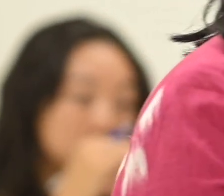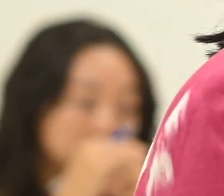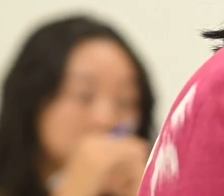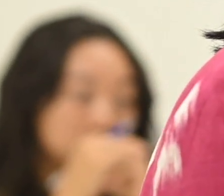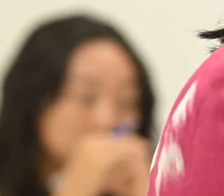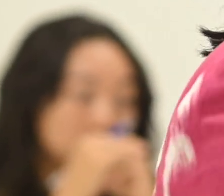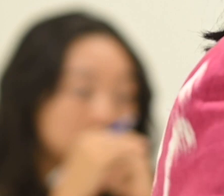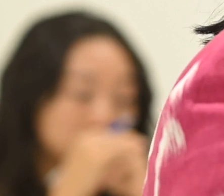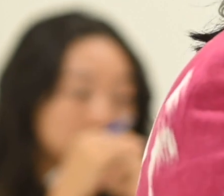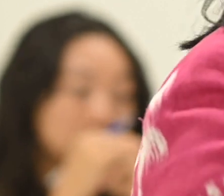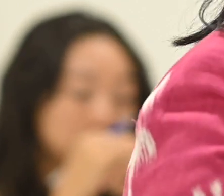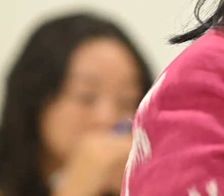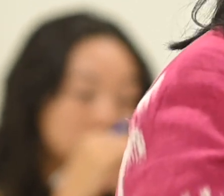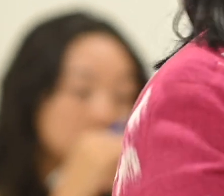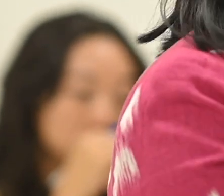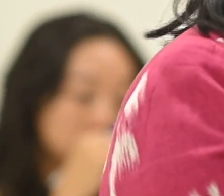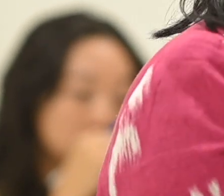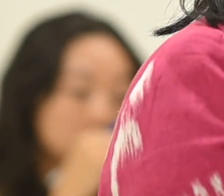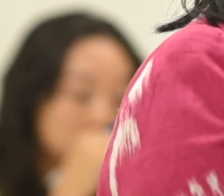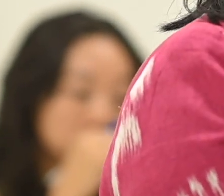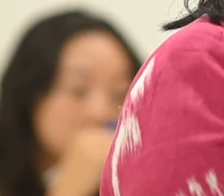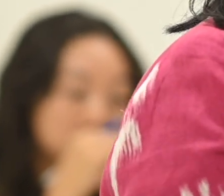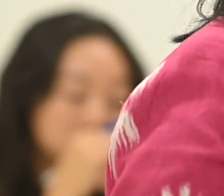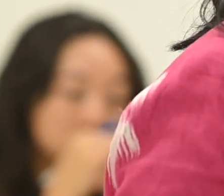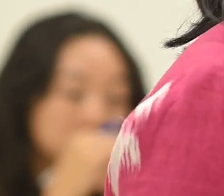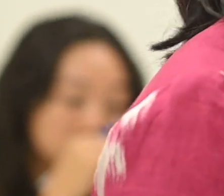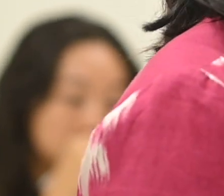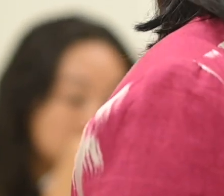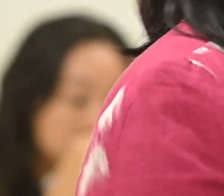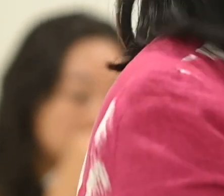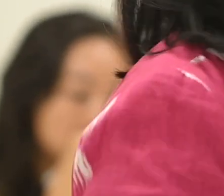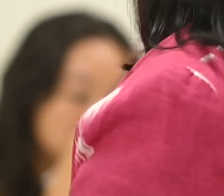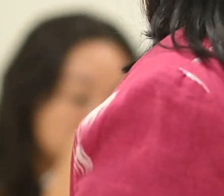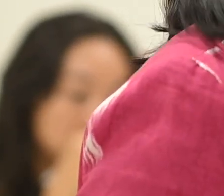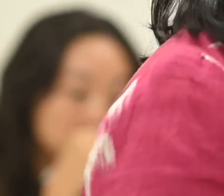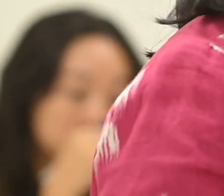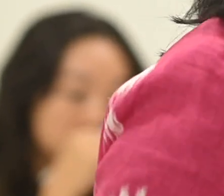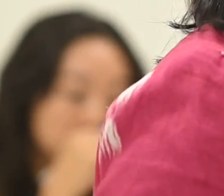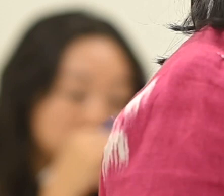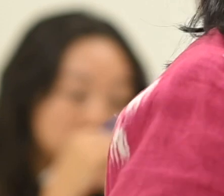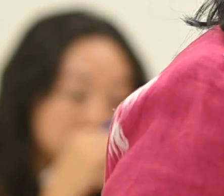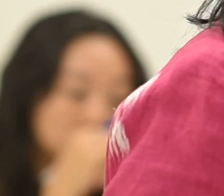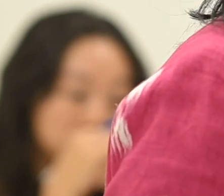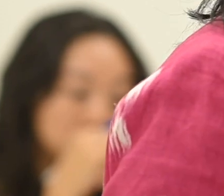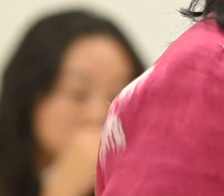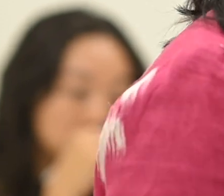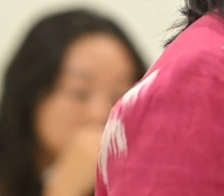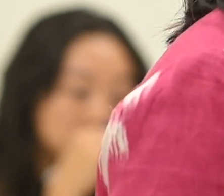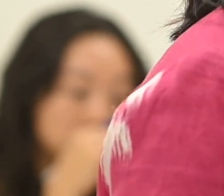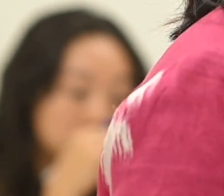ready to stop and pause or make some of these shifts. Or they'll say, we've done this the same way all the